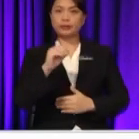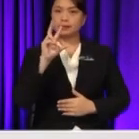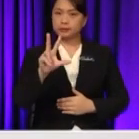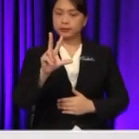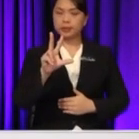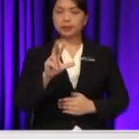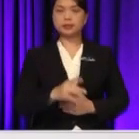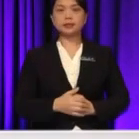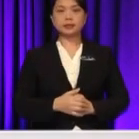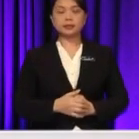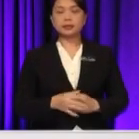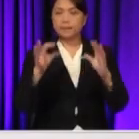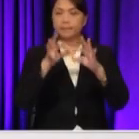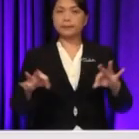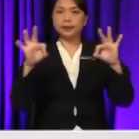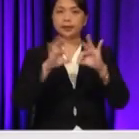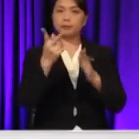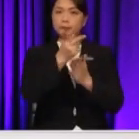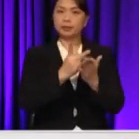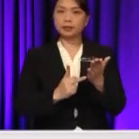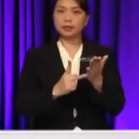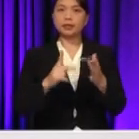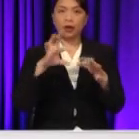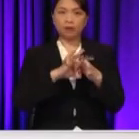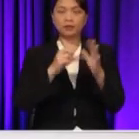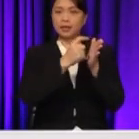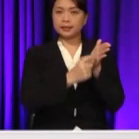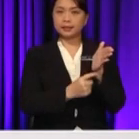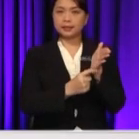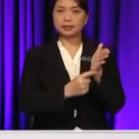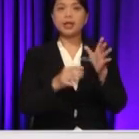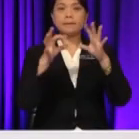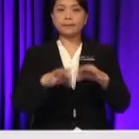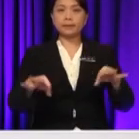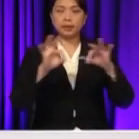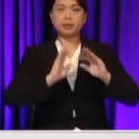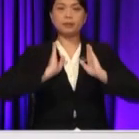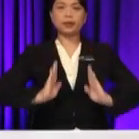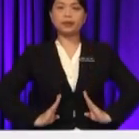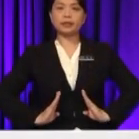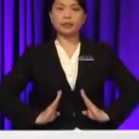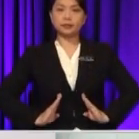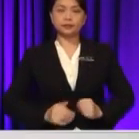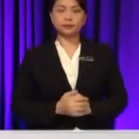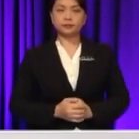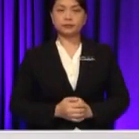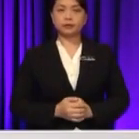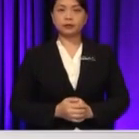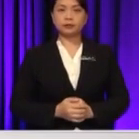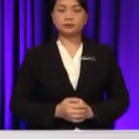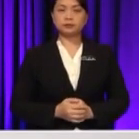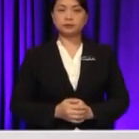here comes the main part of the article. So this is the main body consisting the main ideas of article. Here we are going